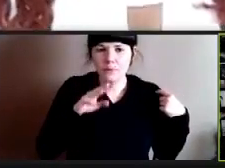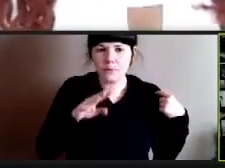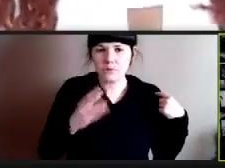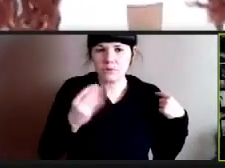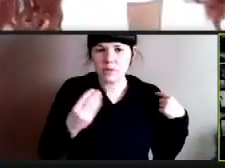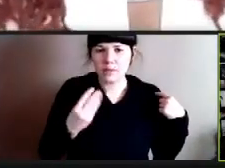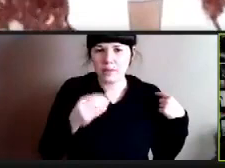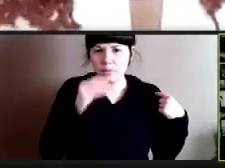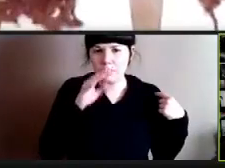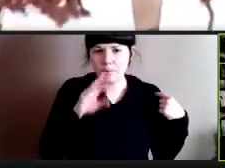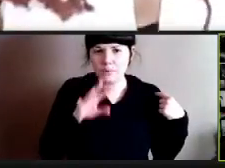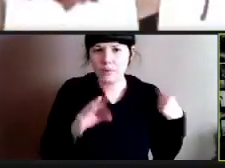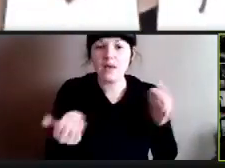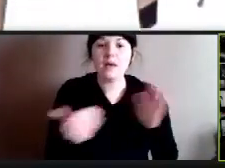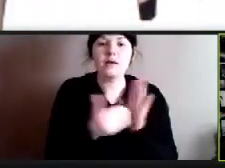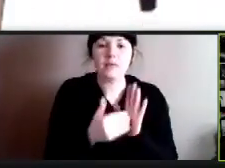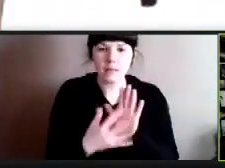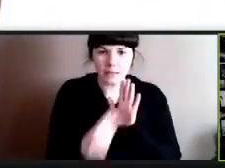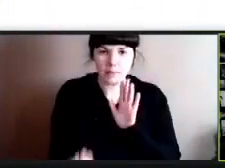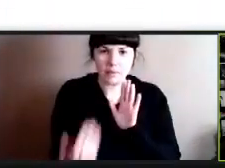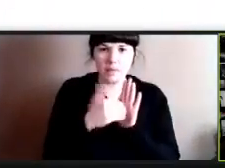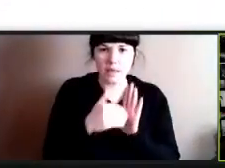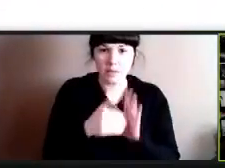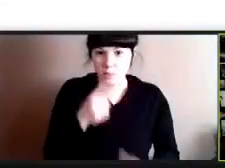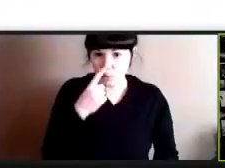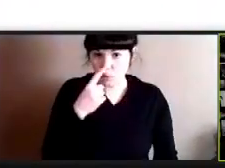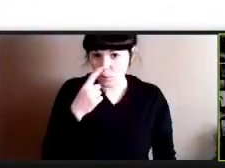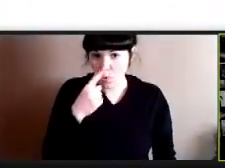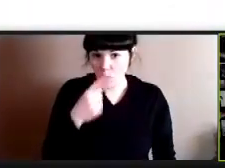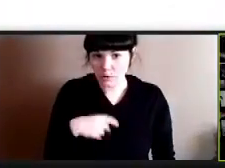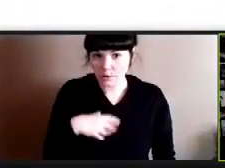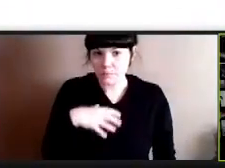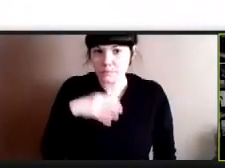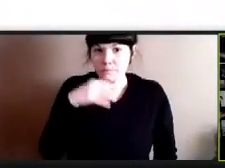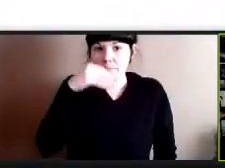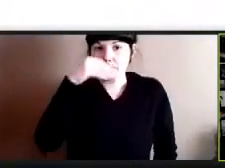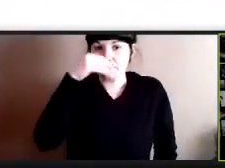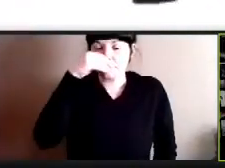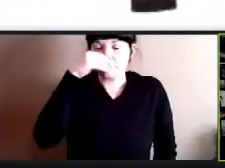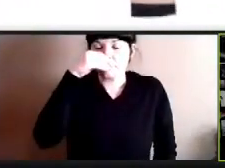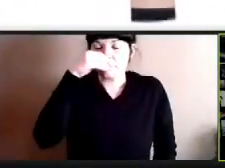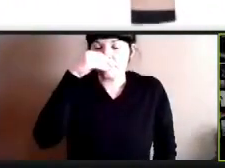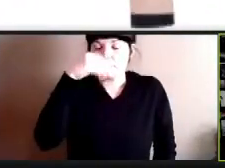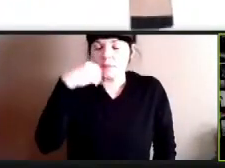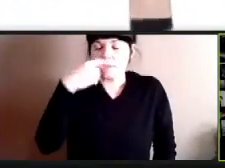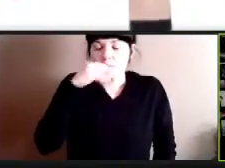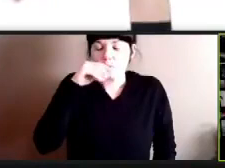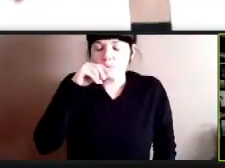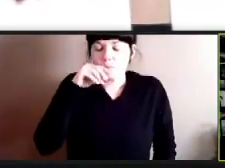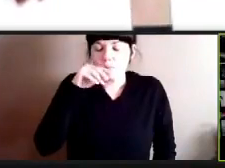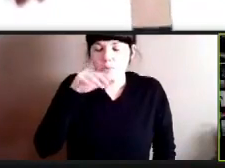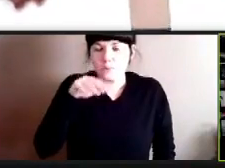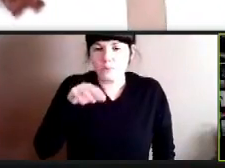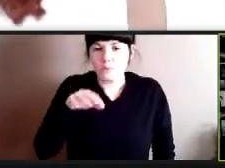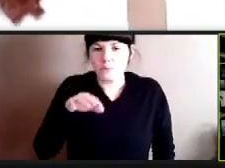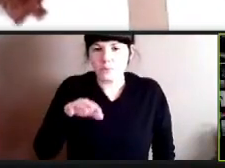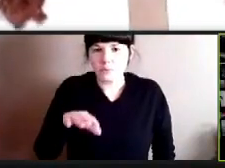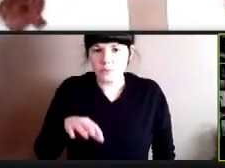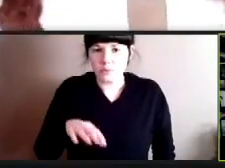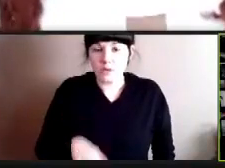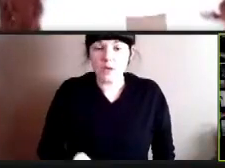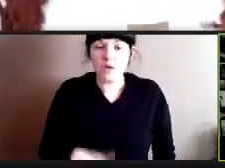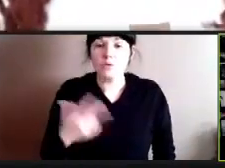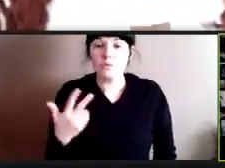And repeat once again, breathing in through your nose, breathing out through your lips. A third time, just